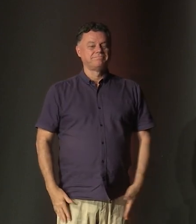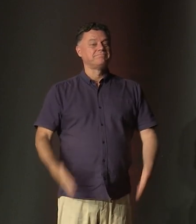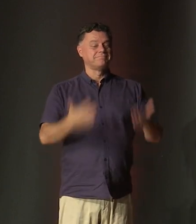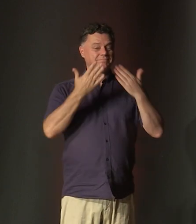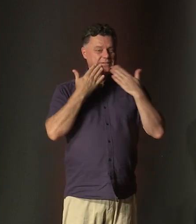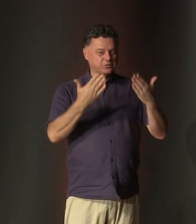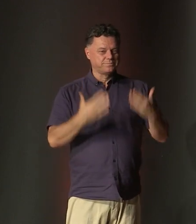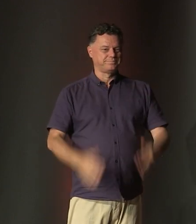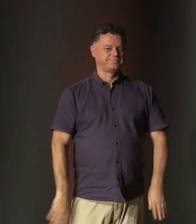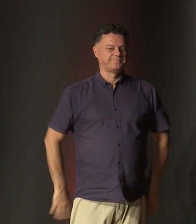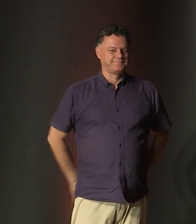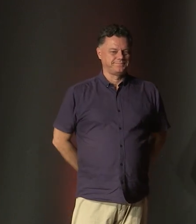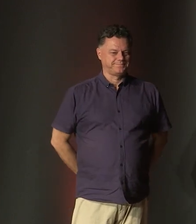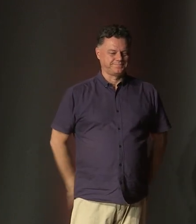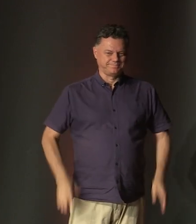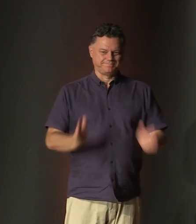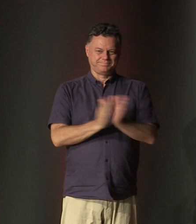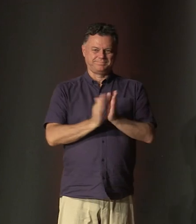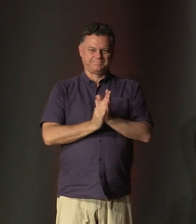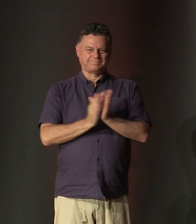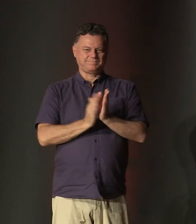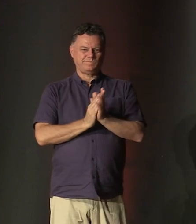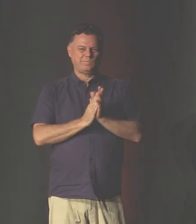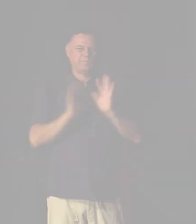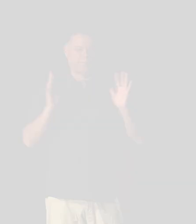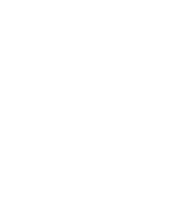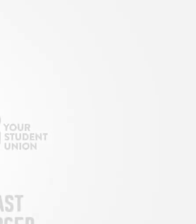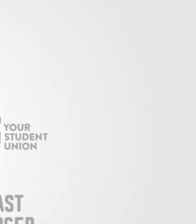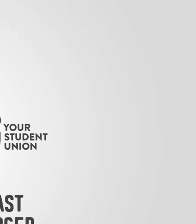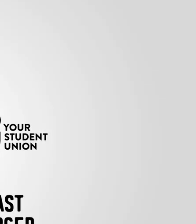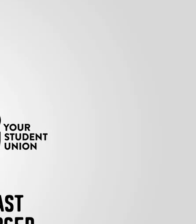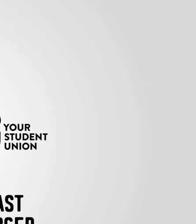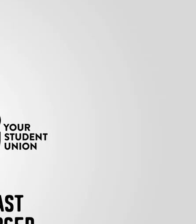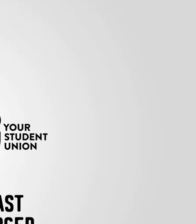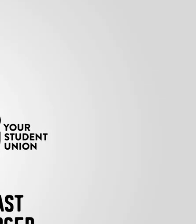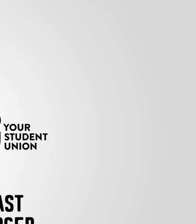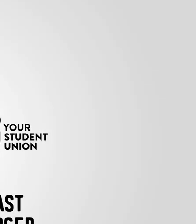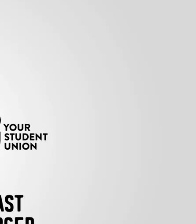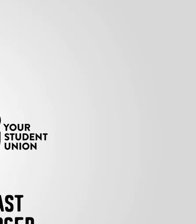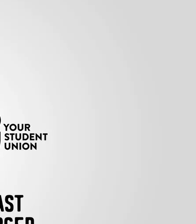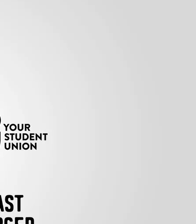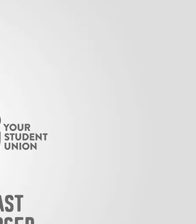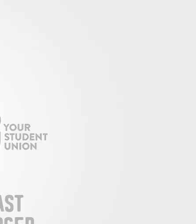Thank you. Thank you. Thank you.